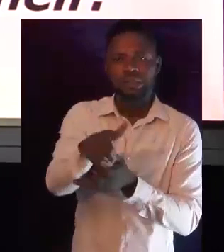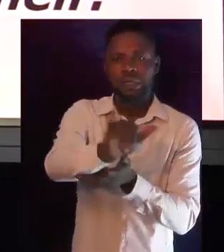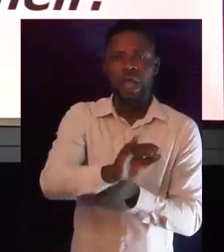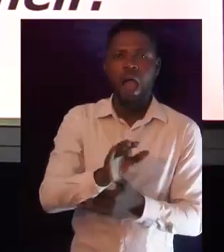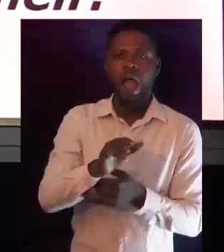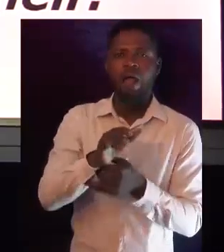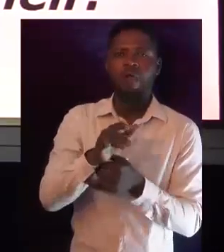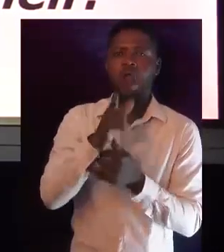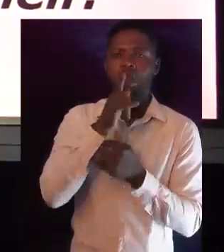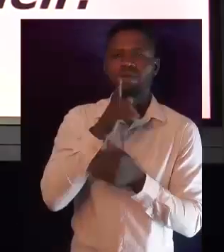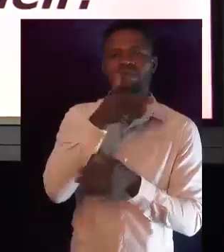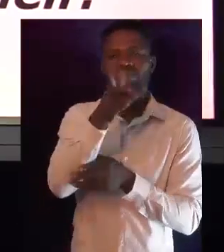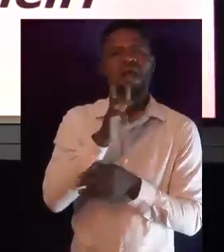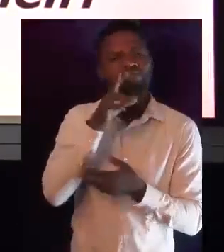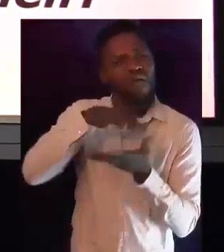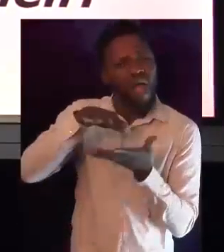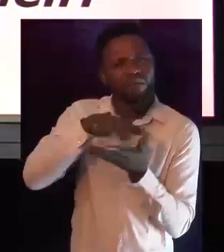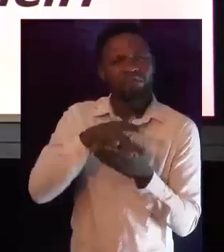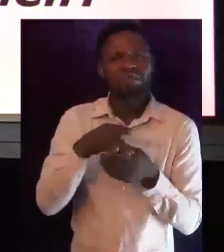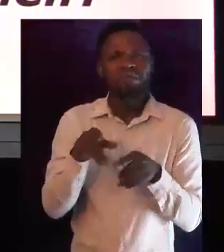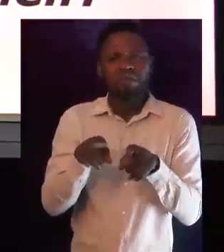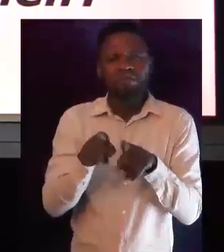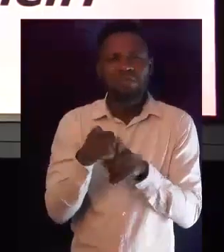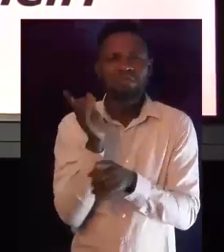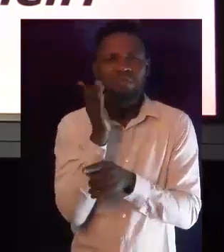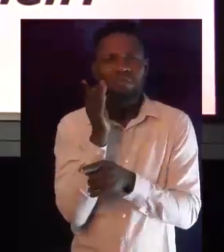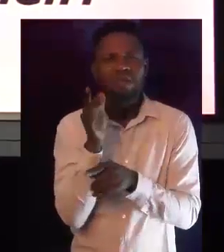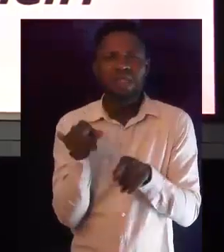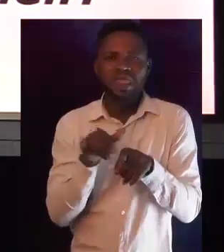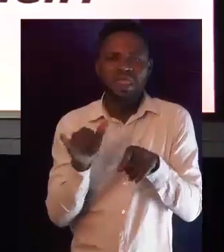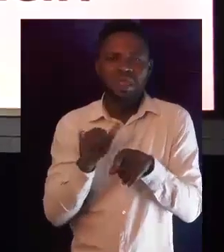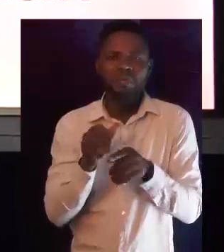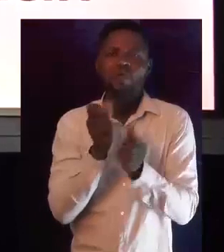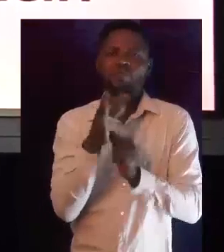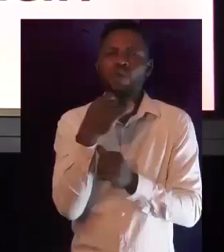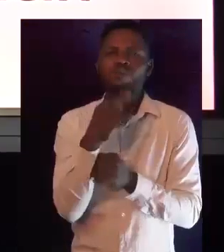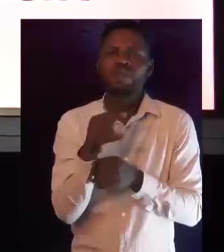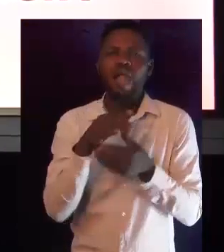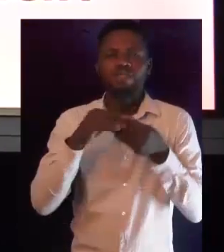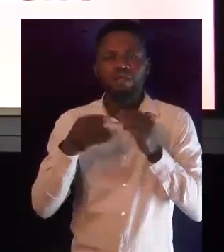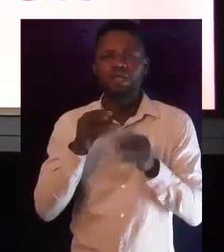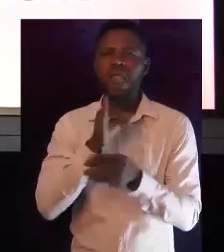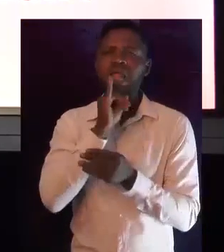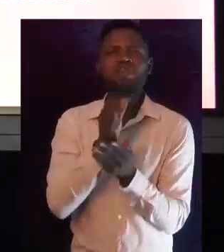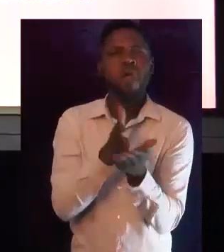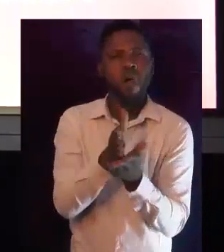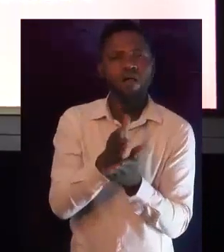you confused? Just look at the three sentences. Which of the sentences is